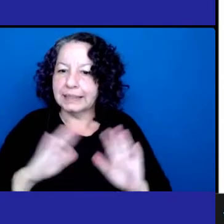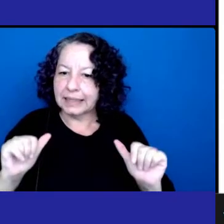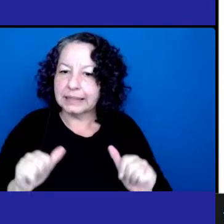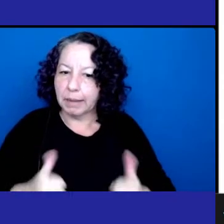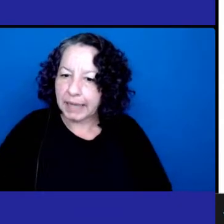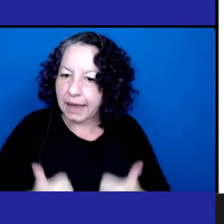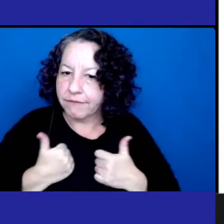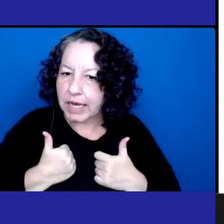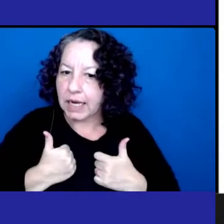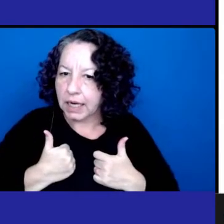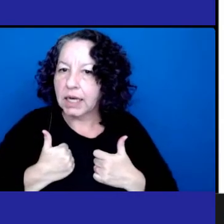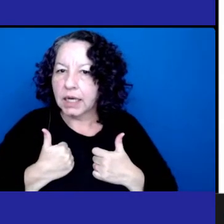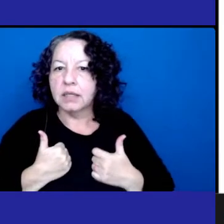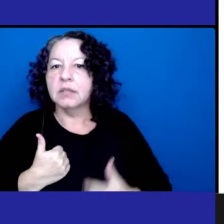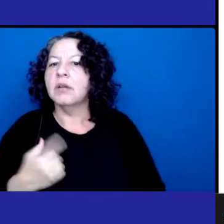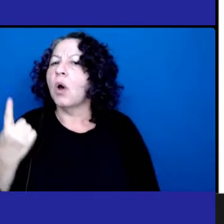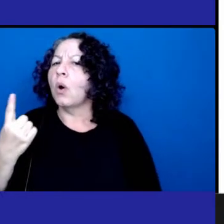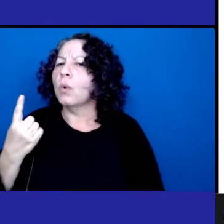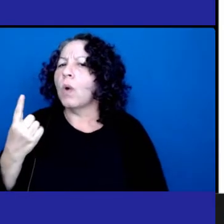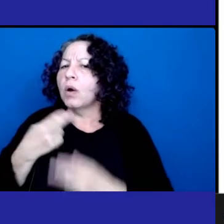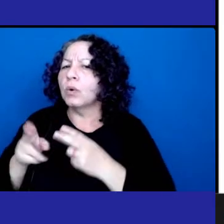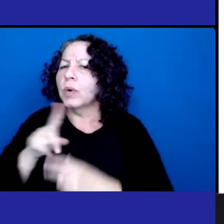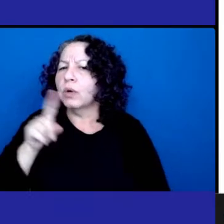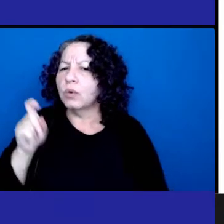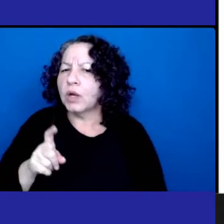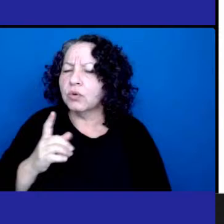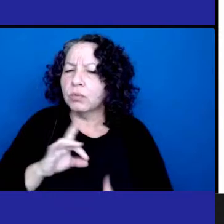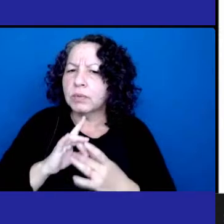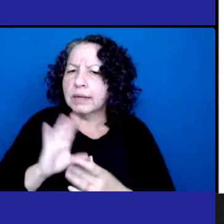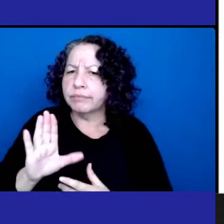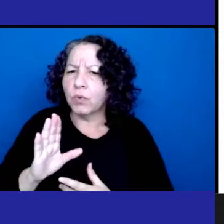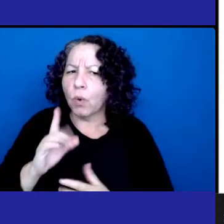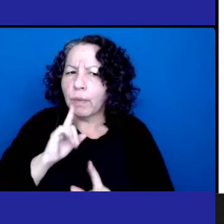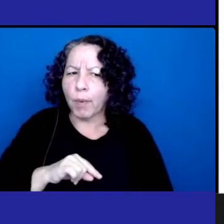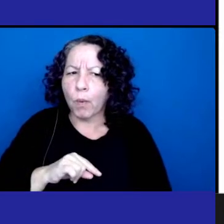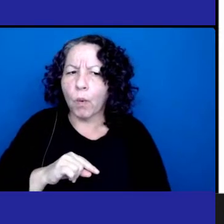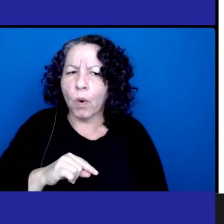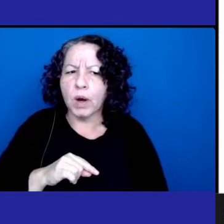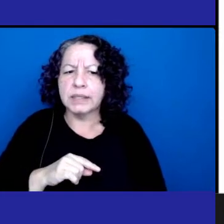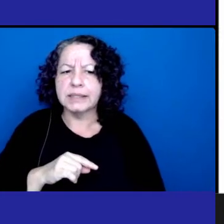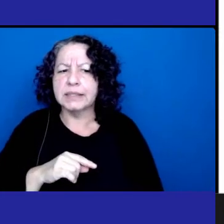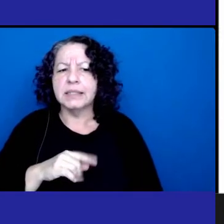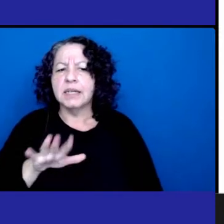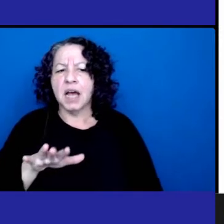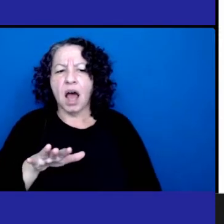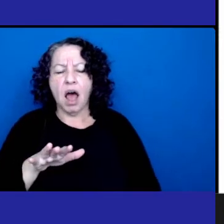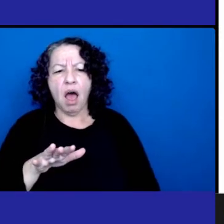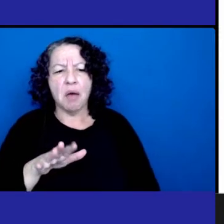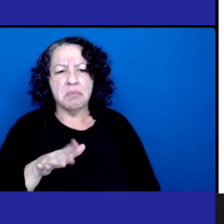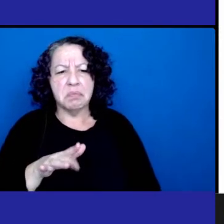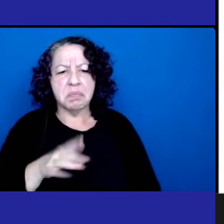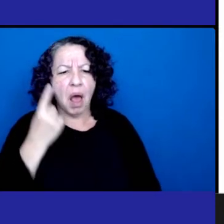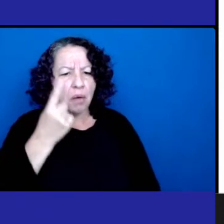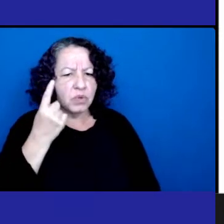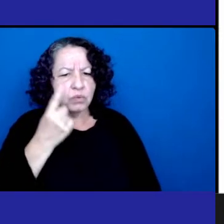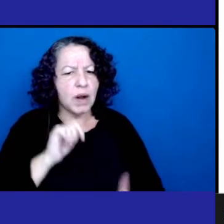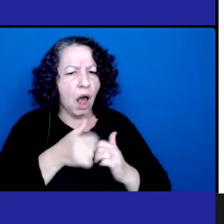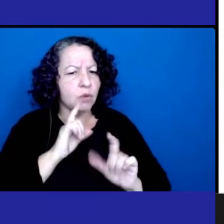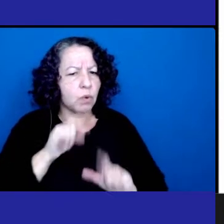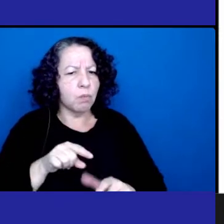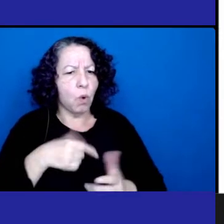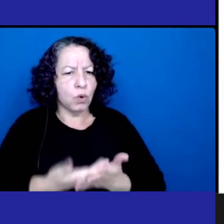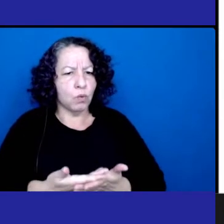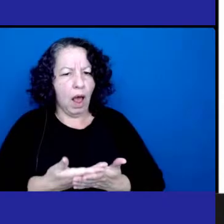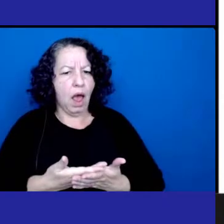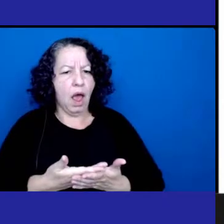One quick question relating to the reports, because they don't use Epic, correct? I'm just wondering, how does the report get to us? Do our doctors